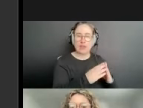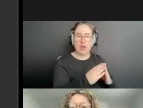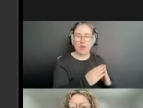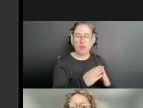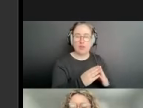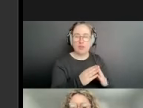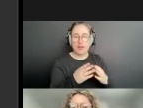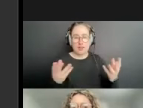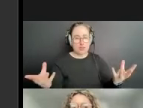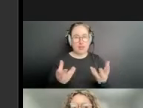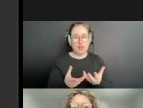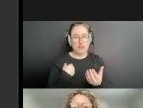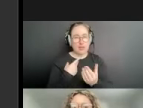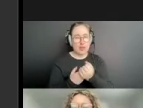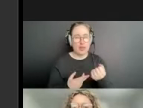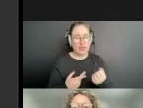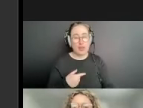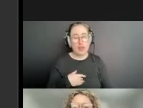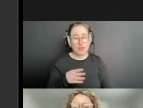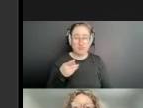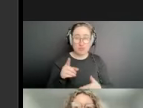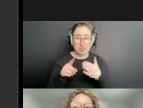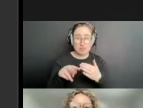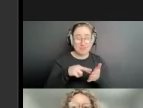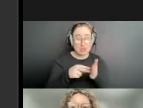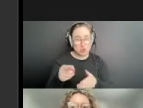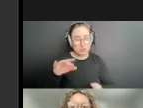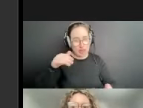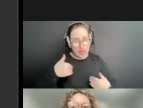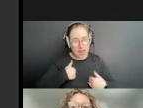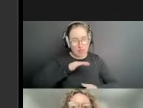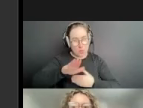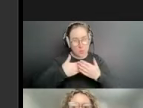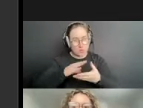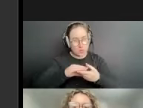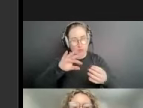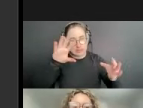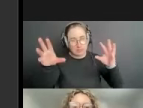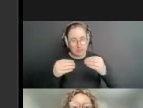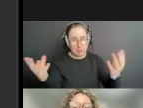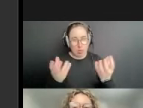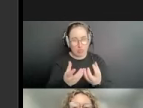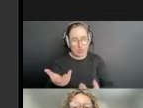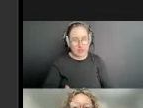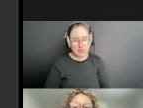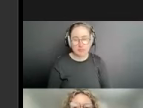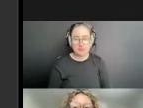was, you know, as a result, you've collected the entire story. You have both sides. Yeah, that is